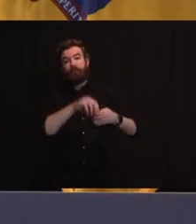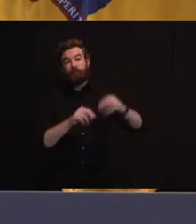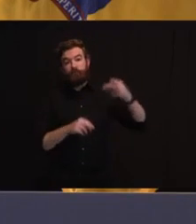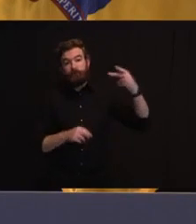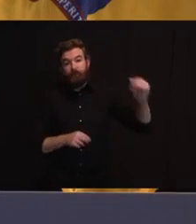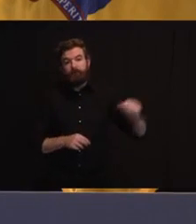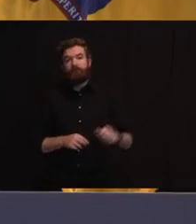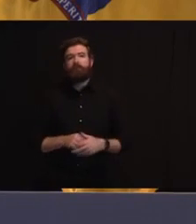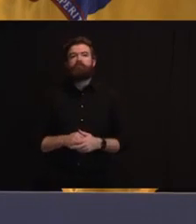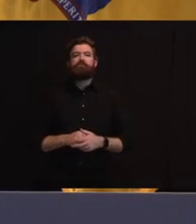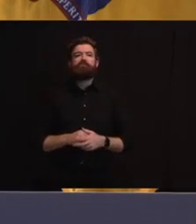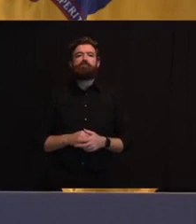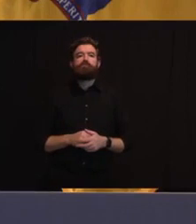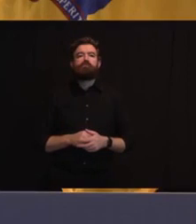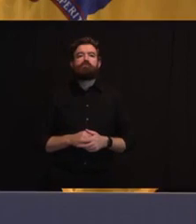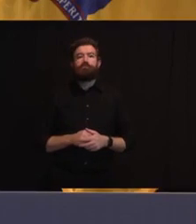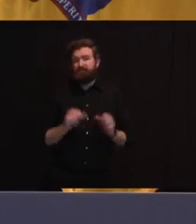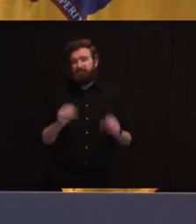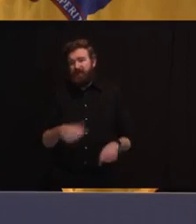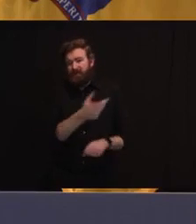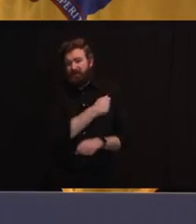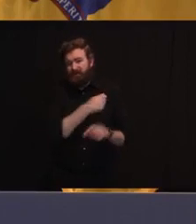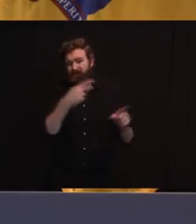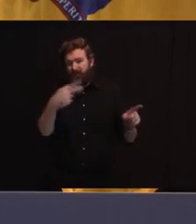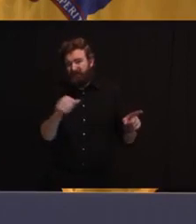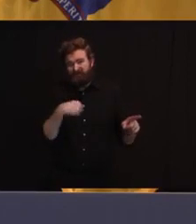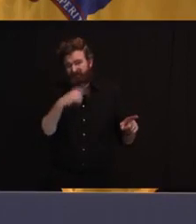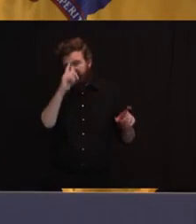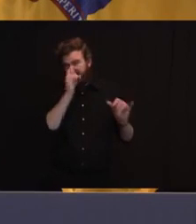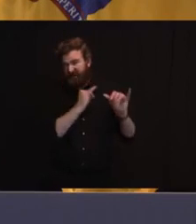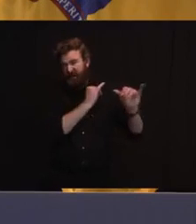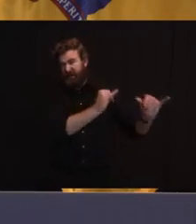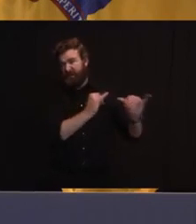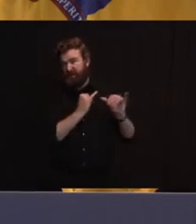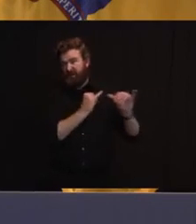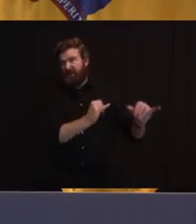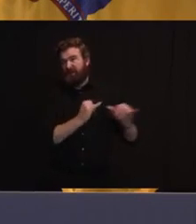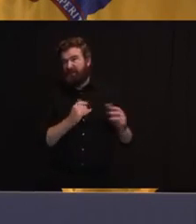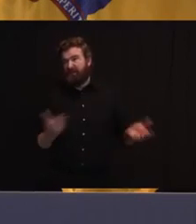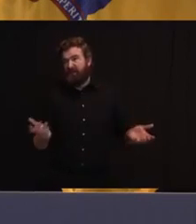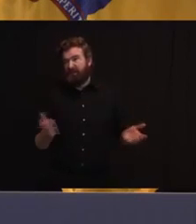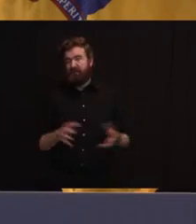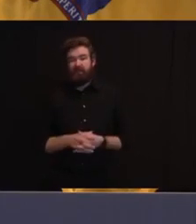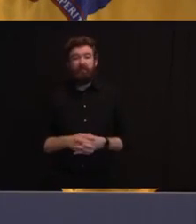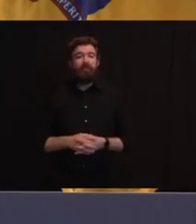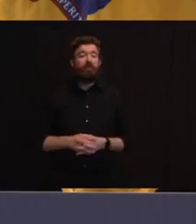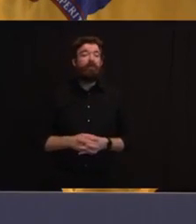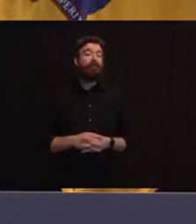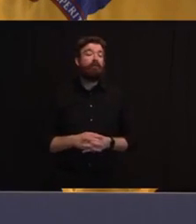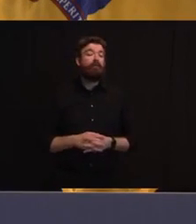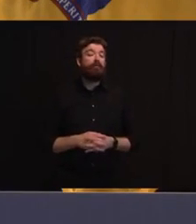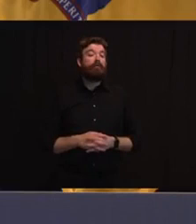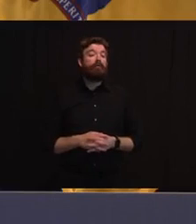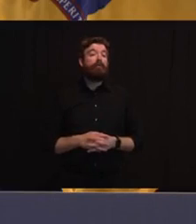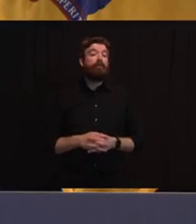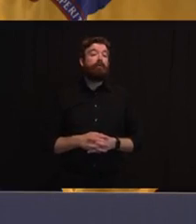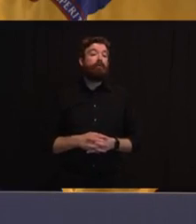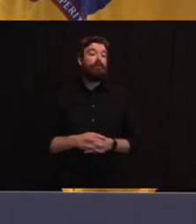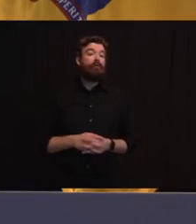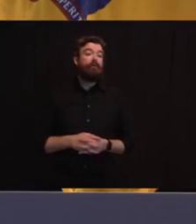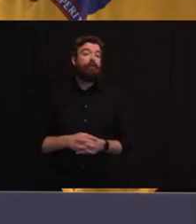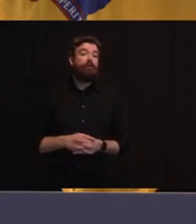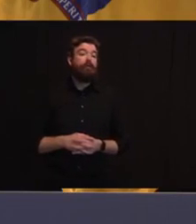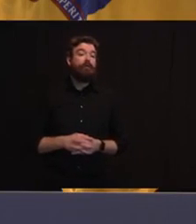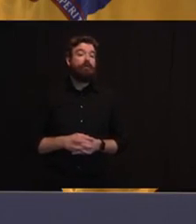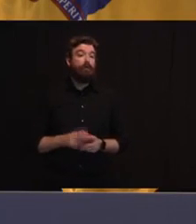there than here to get a vaccine. Central phone number is probably, Mahan, is not a bad idea to start